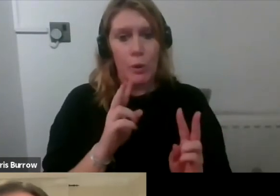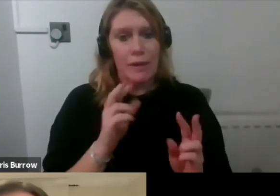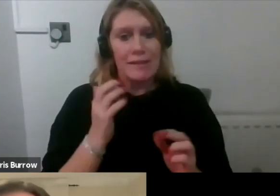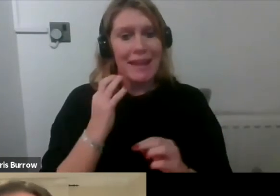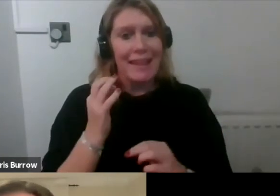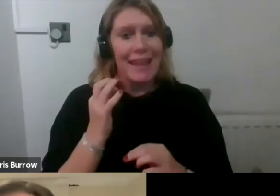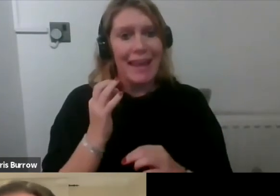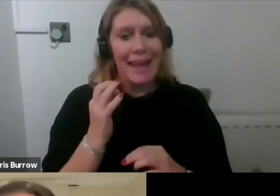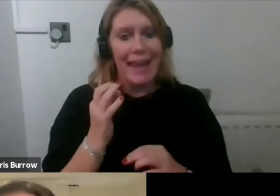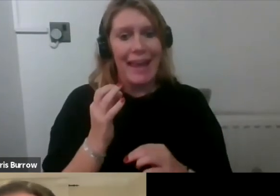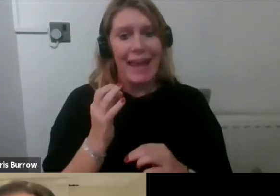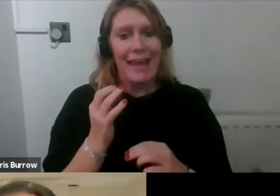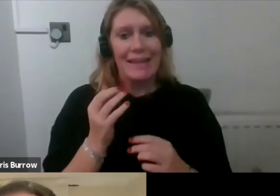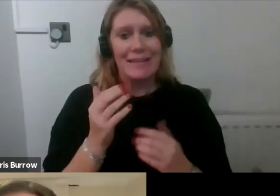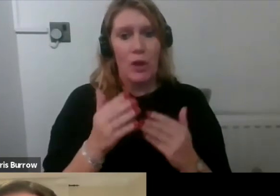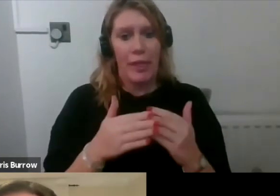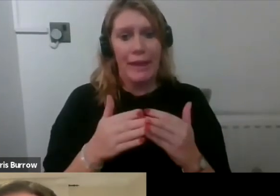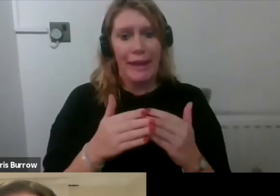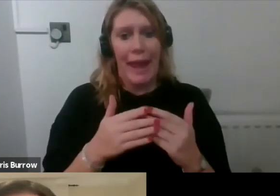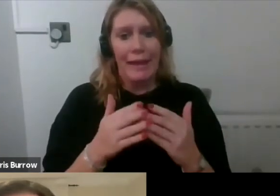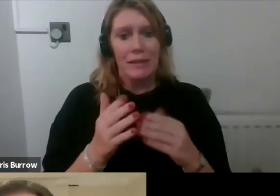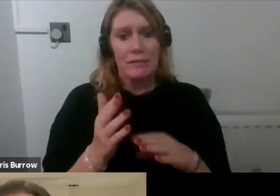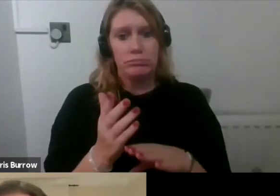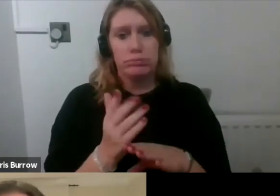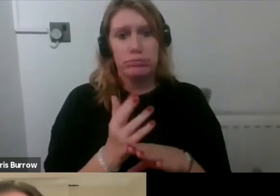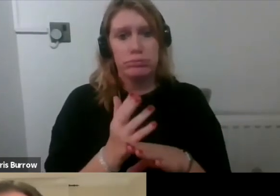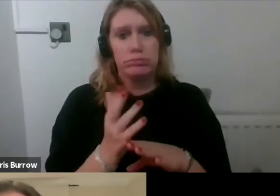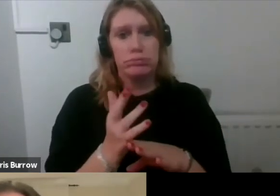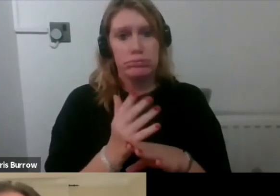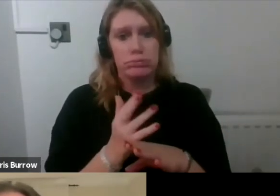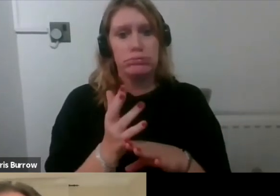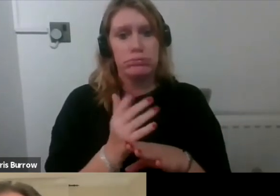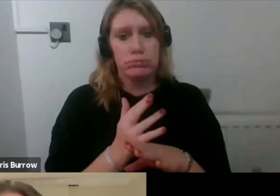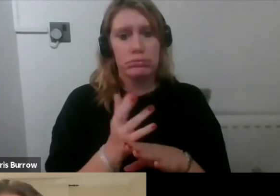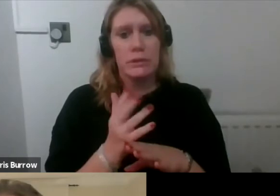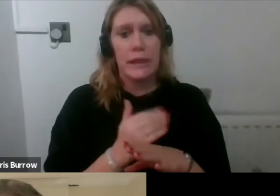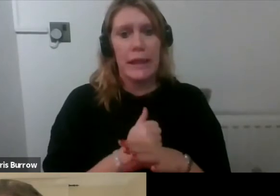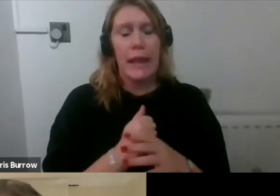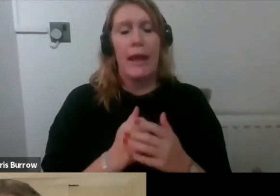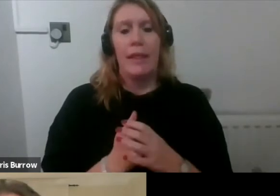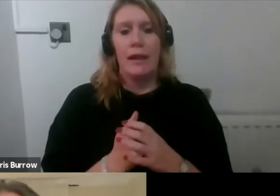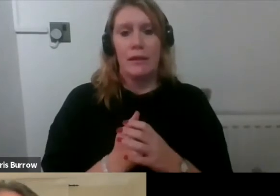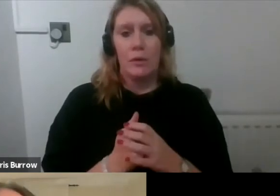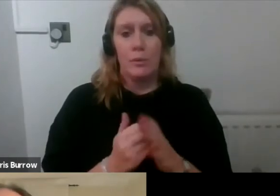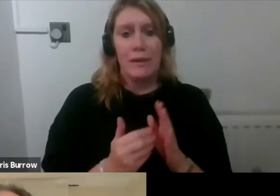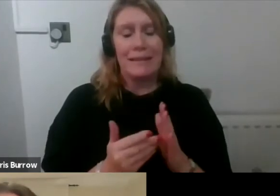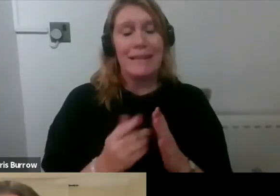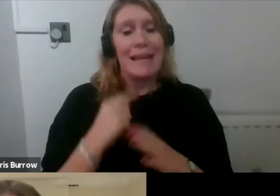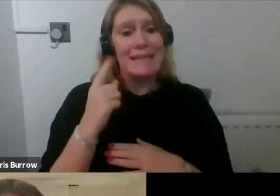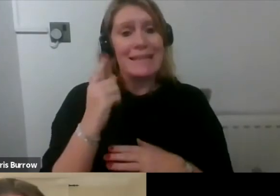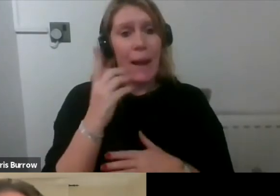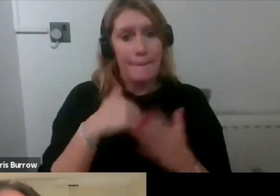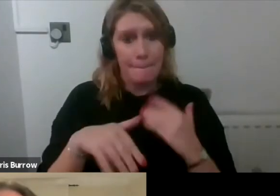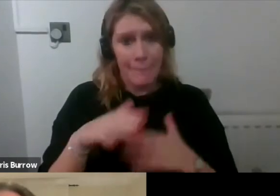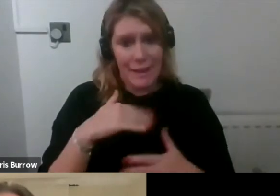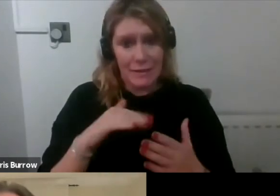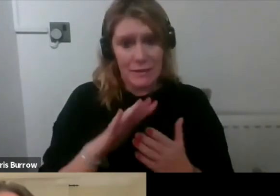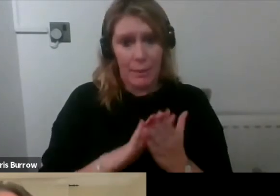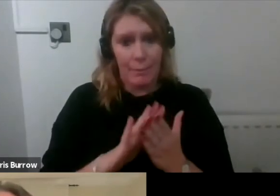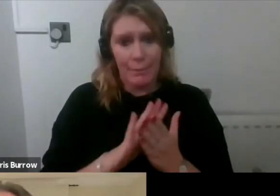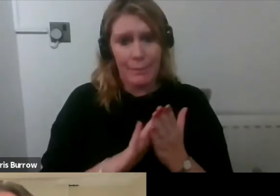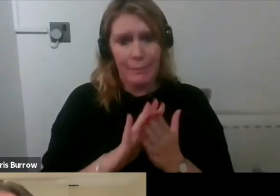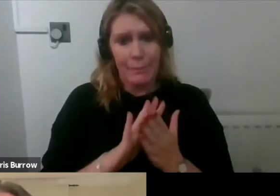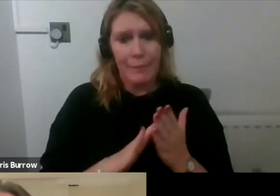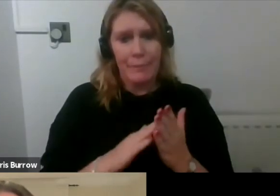film flickering through, and we then did a sound mix, which was a mono sound mix. So it sounds very different to how